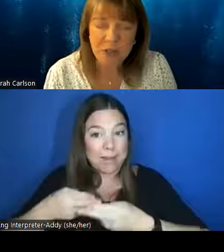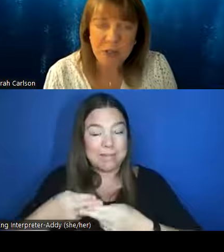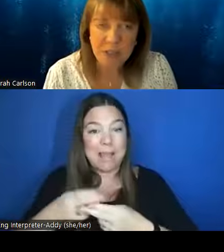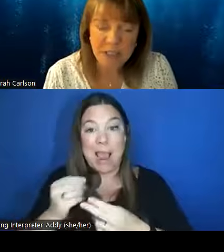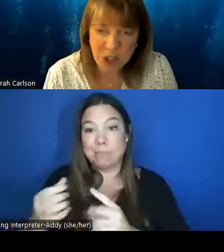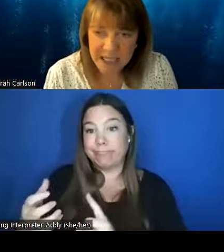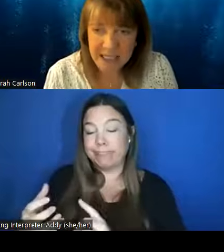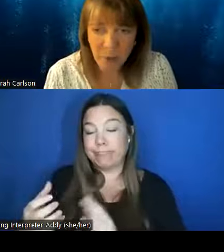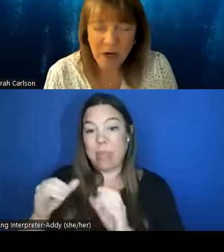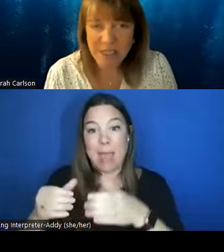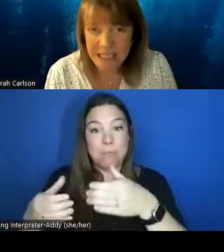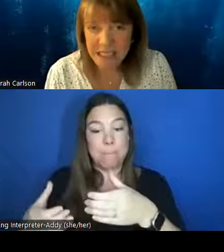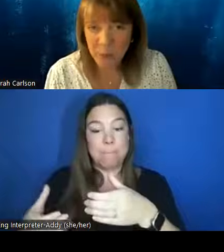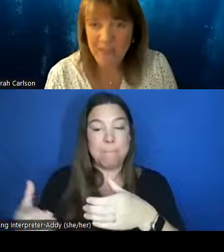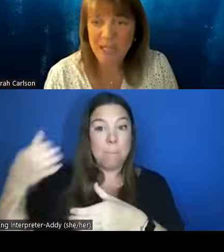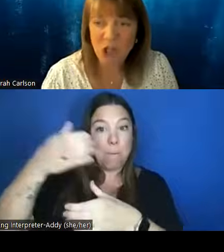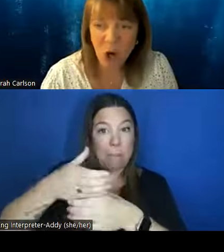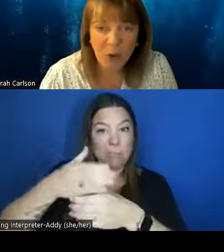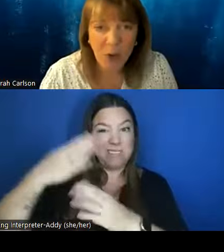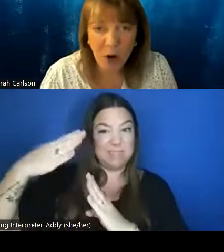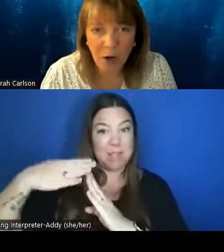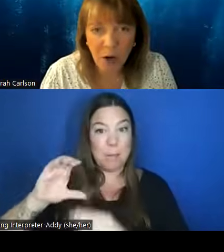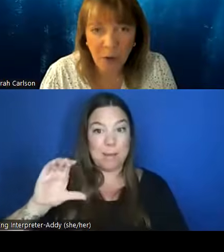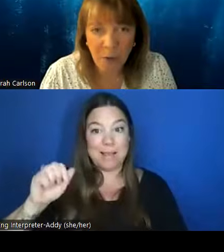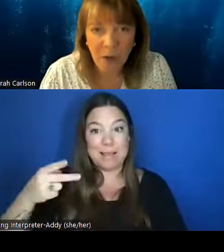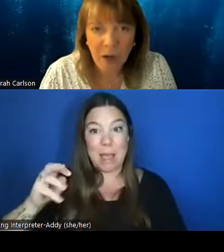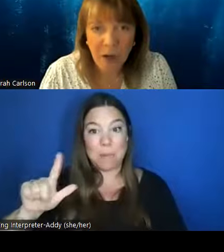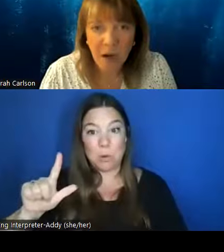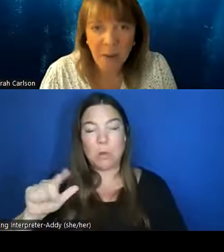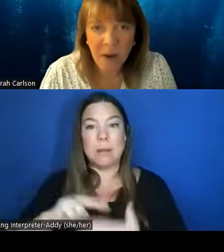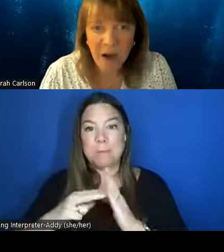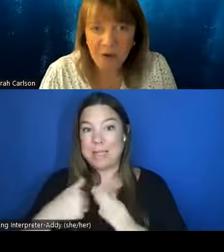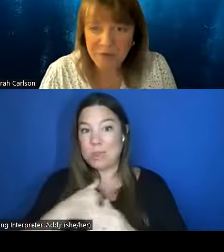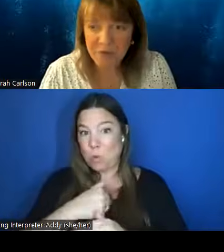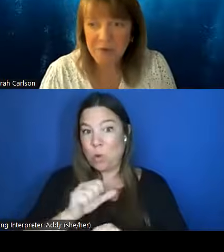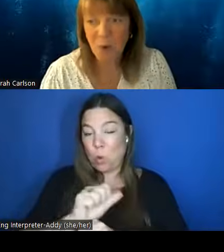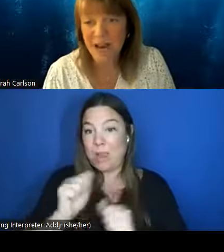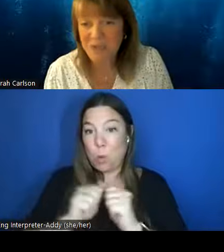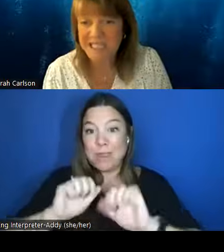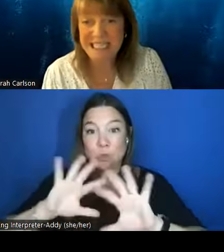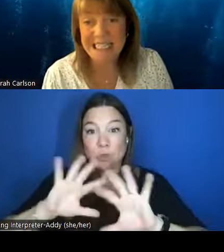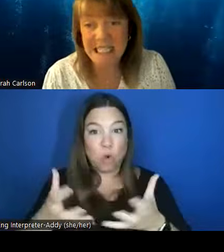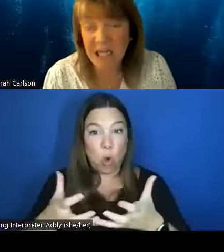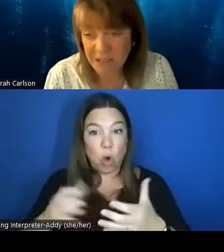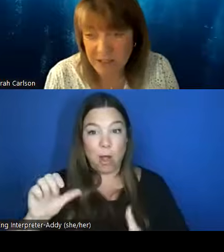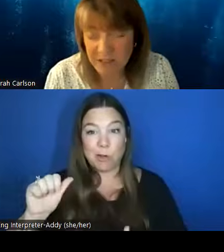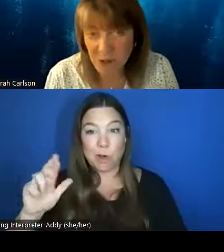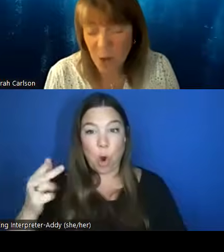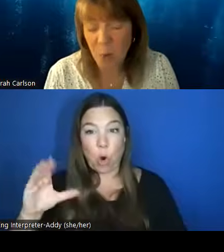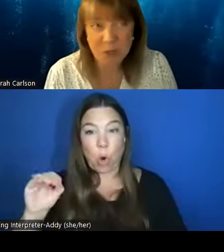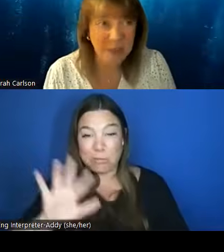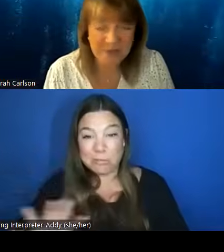which suggests that we are dealing with a total cargo of around 60